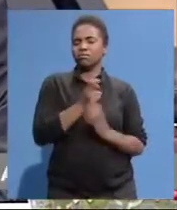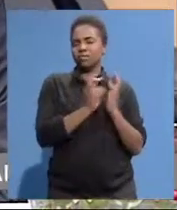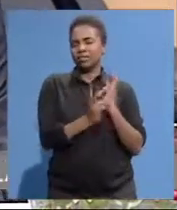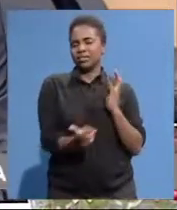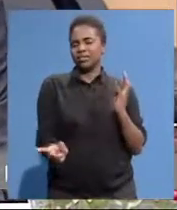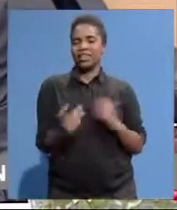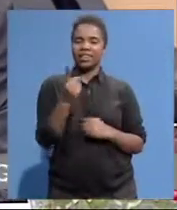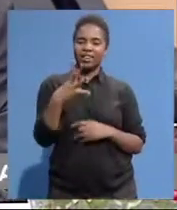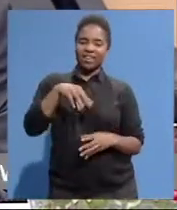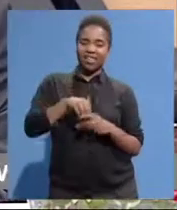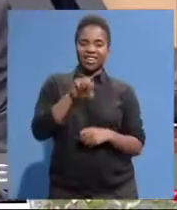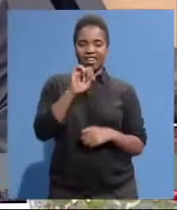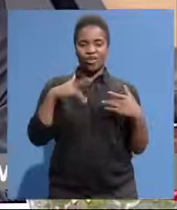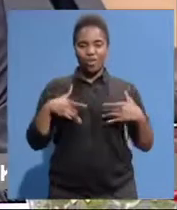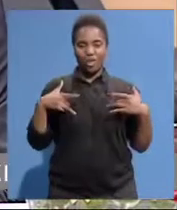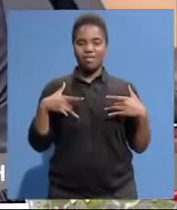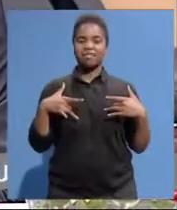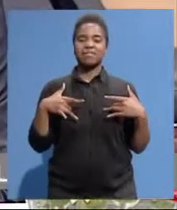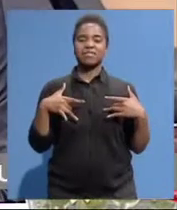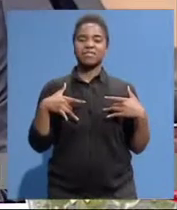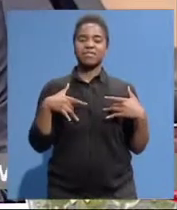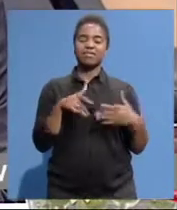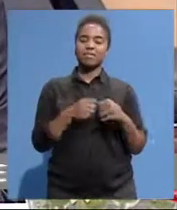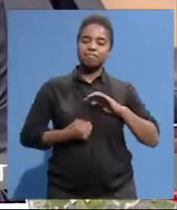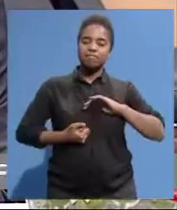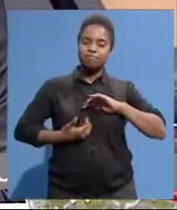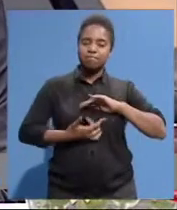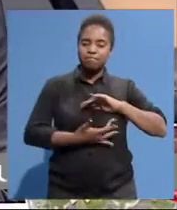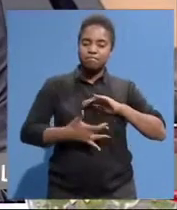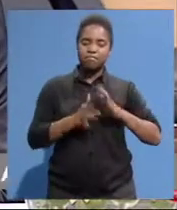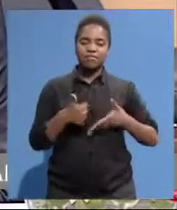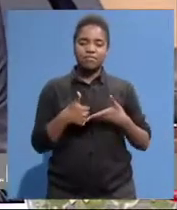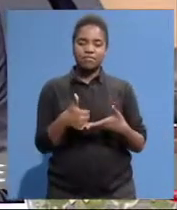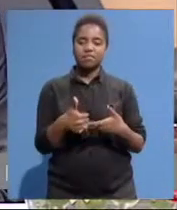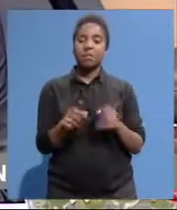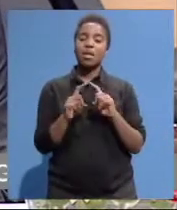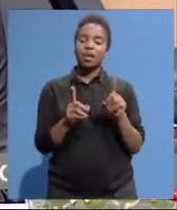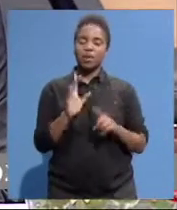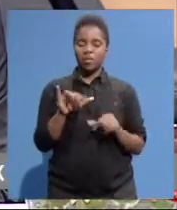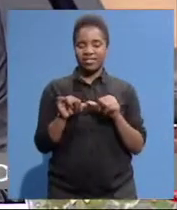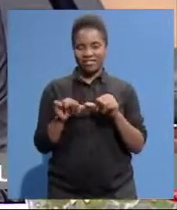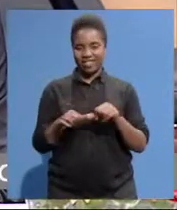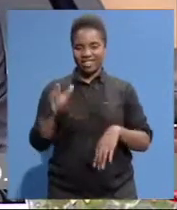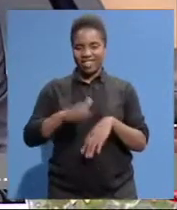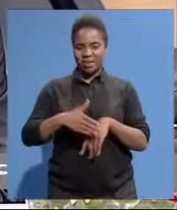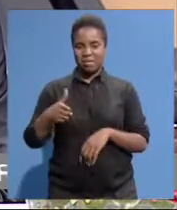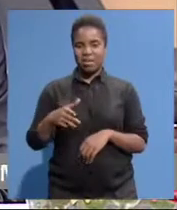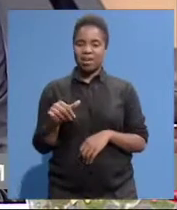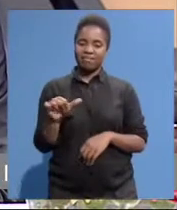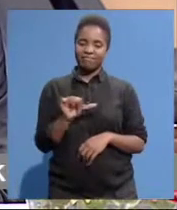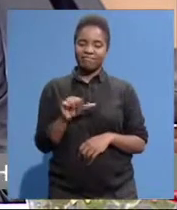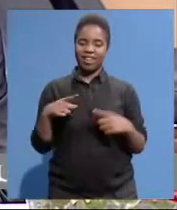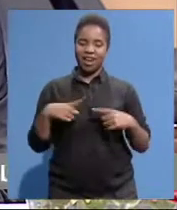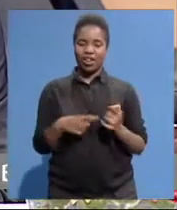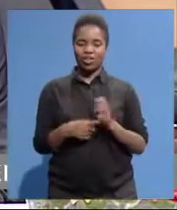that have been a part of your life and amazed you and touched you on your journey. But We will continue with more coming up after this. We're